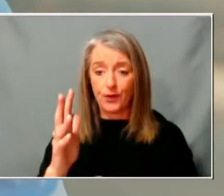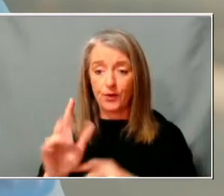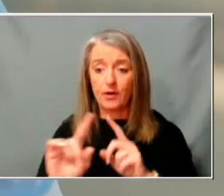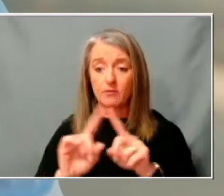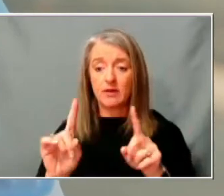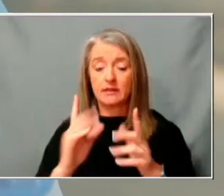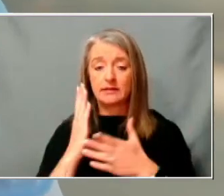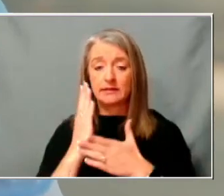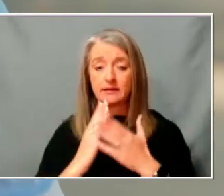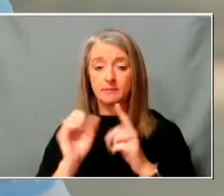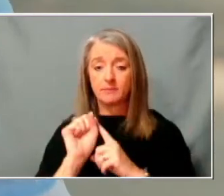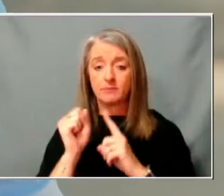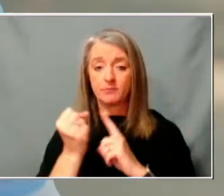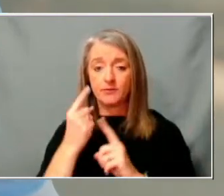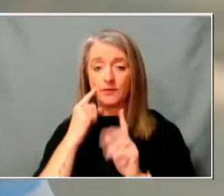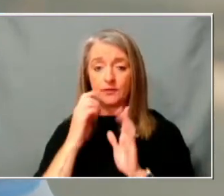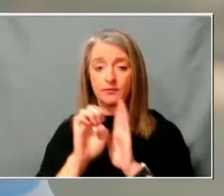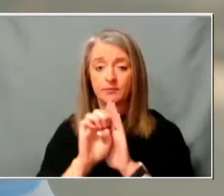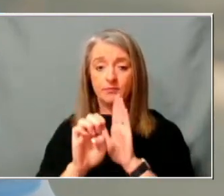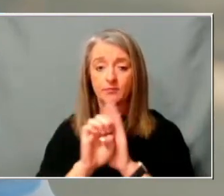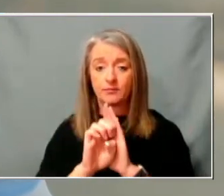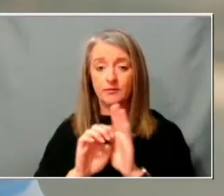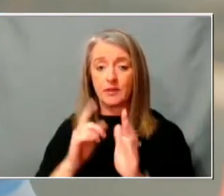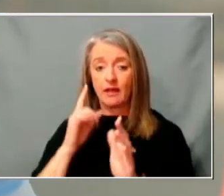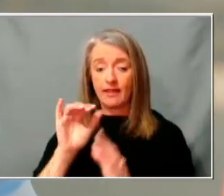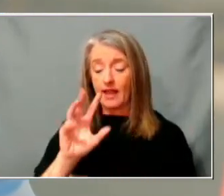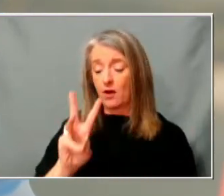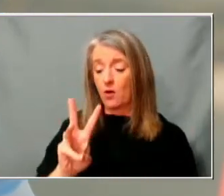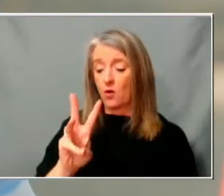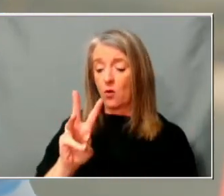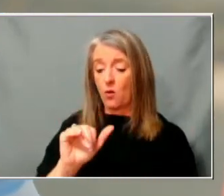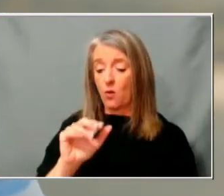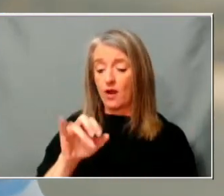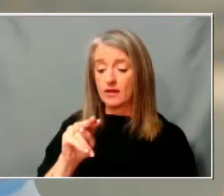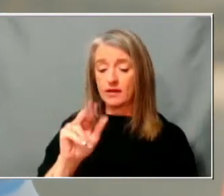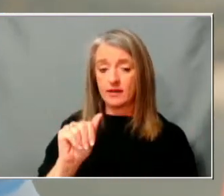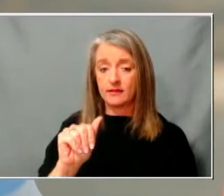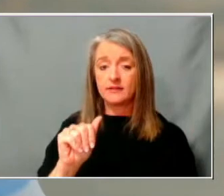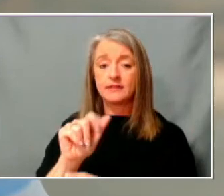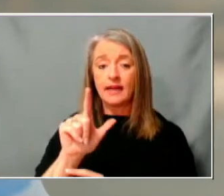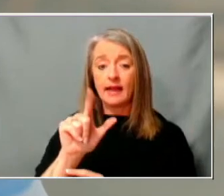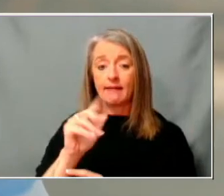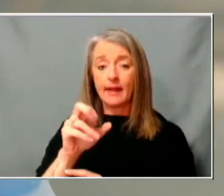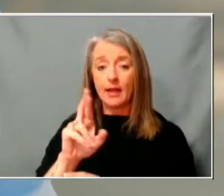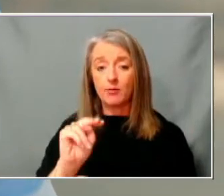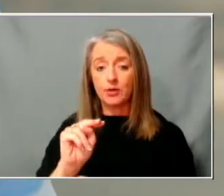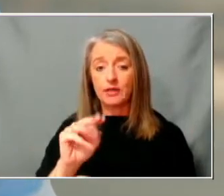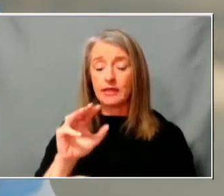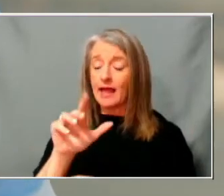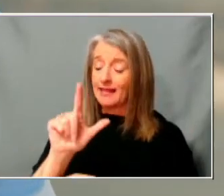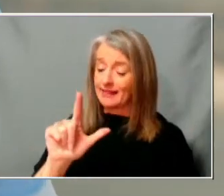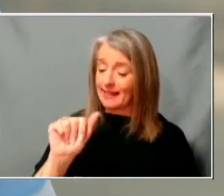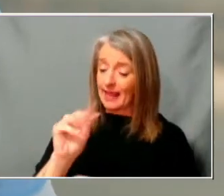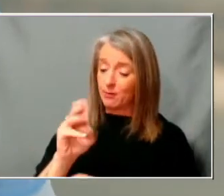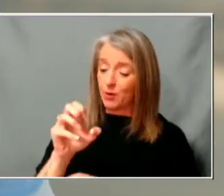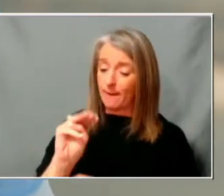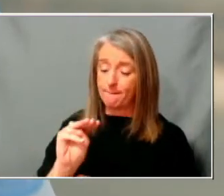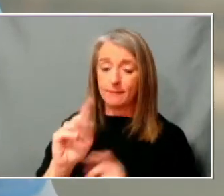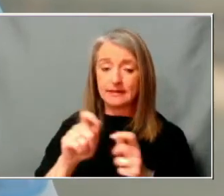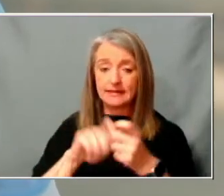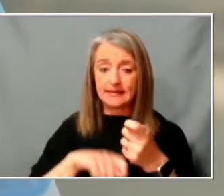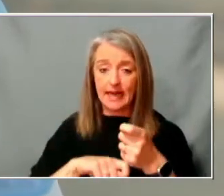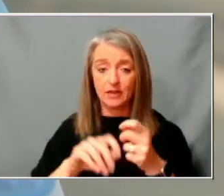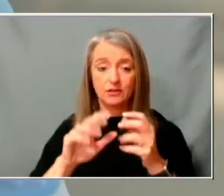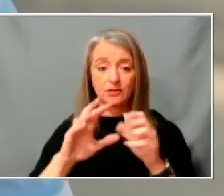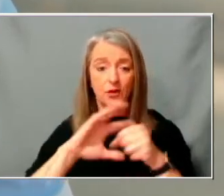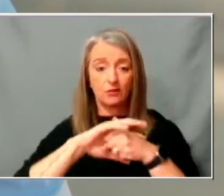of circumstances, for instance, like Wanyé's, where it is just a labral tear and there's no bony injury to the cup side or to the ball side,